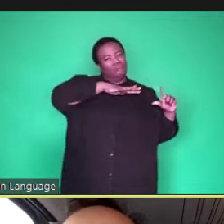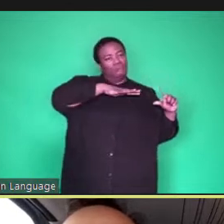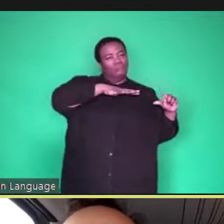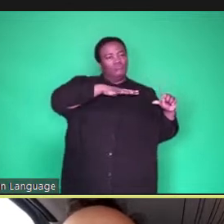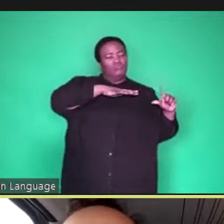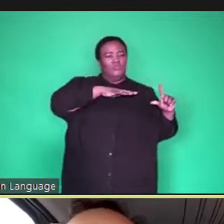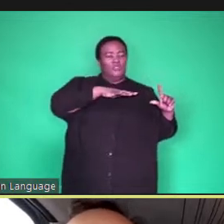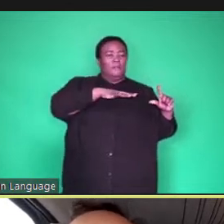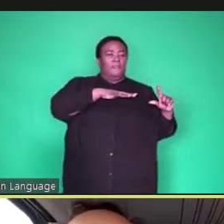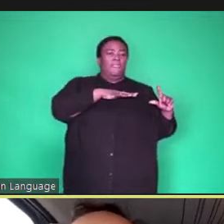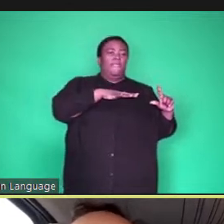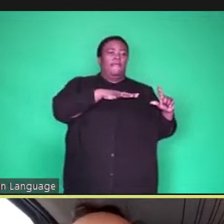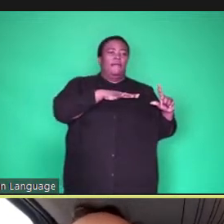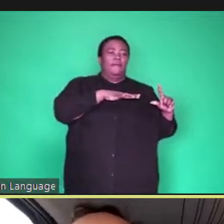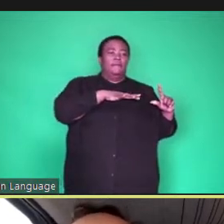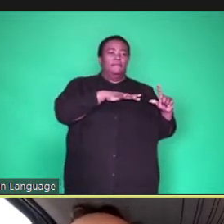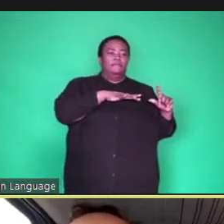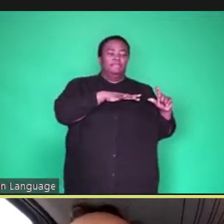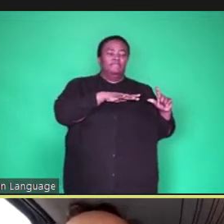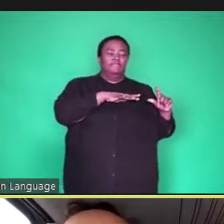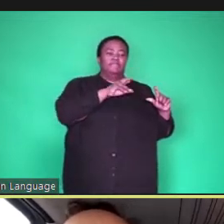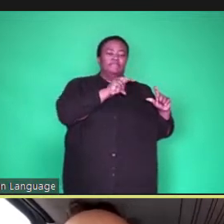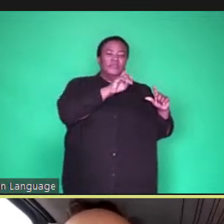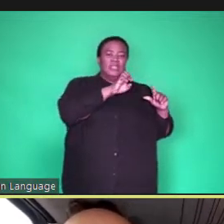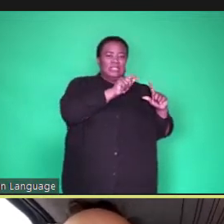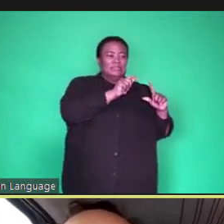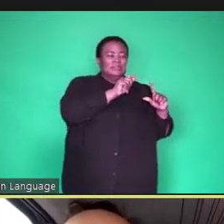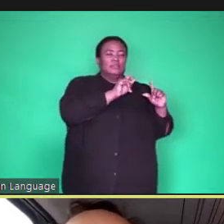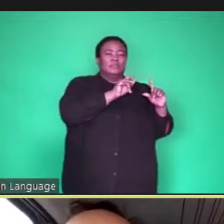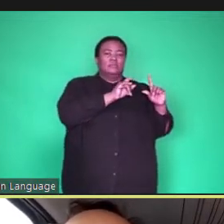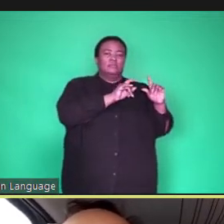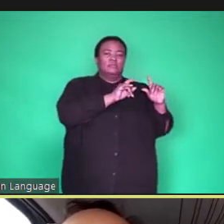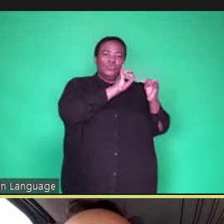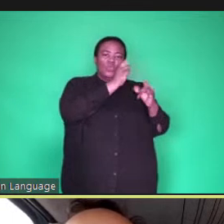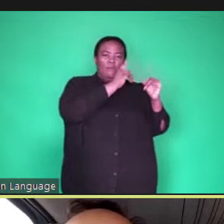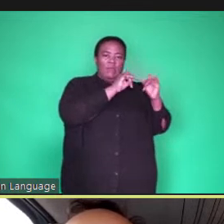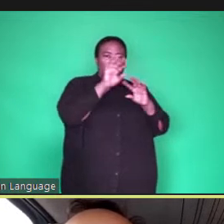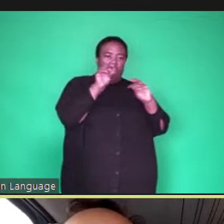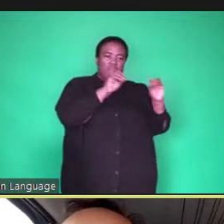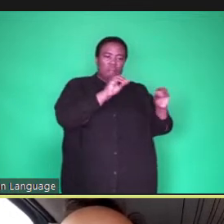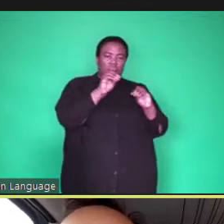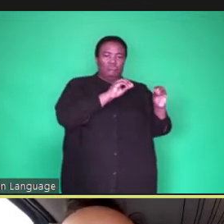urban migration rate between 85 and